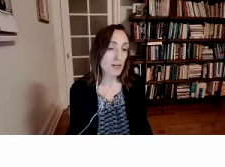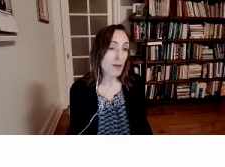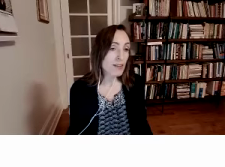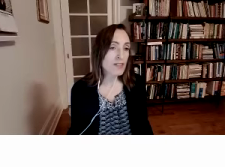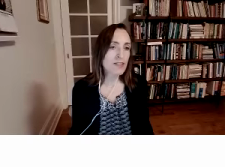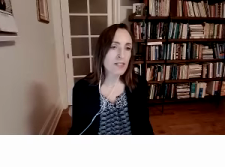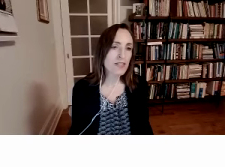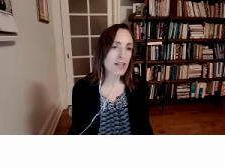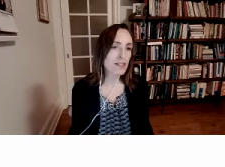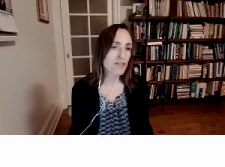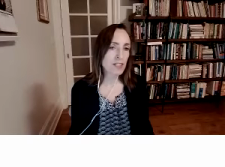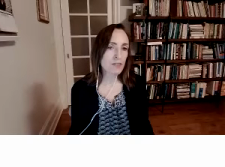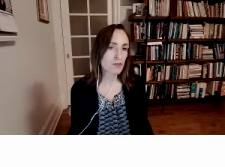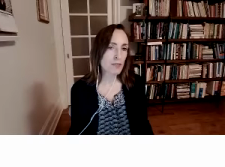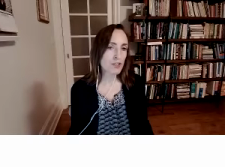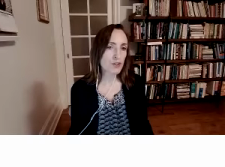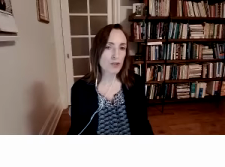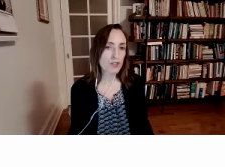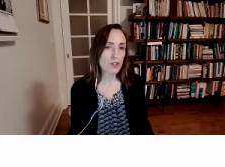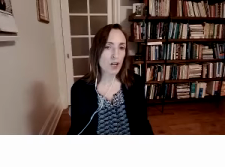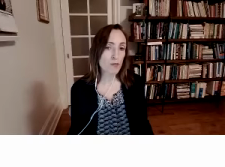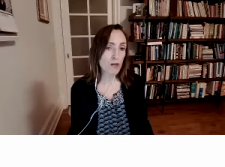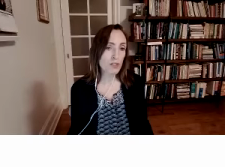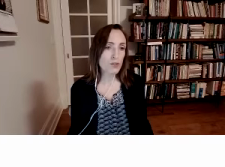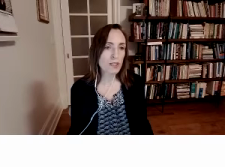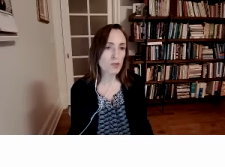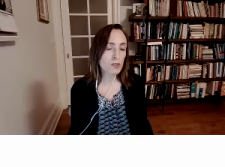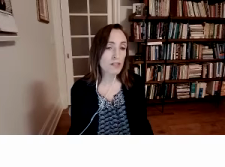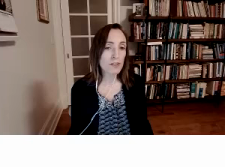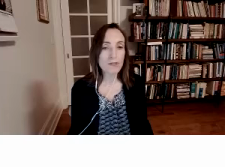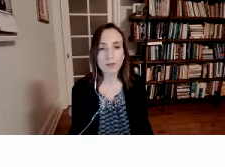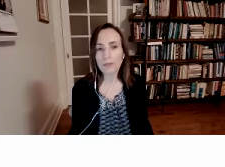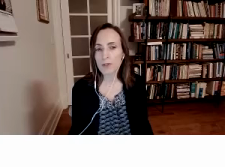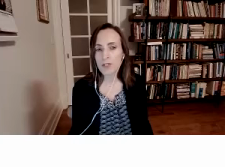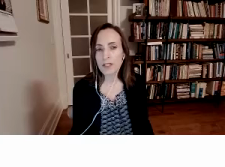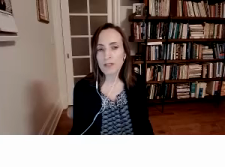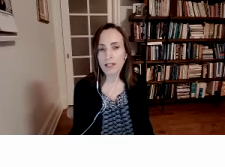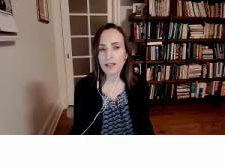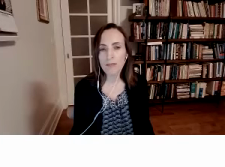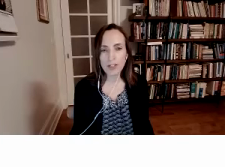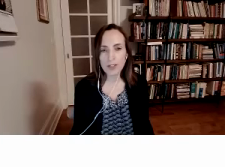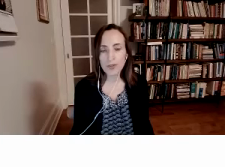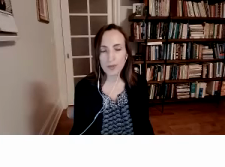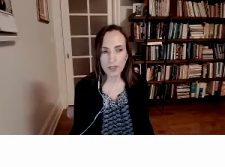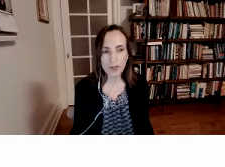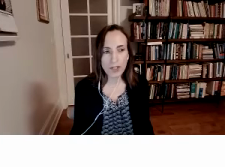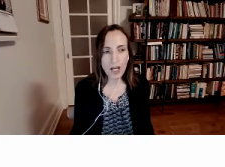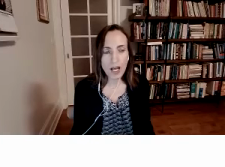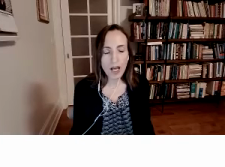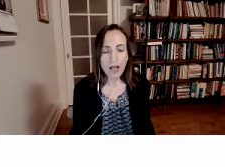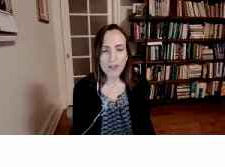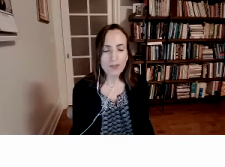our hypothesis is that the effect of information structure on prominence ratings will differ for perceived and imagined